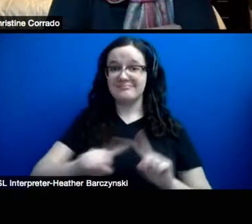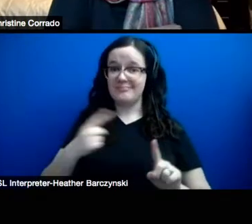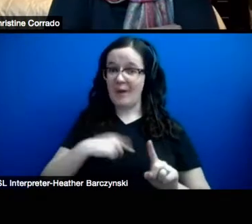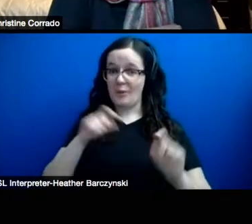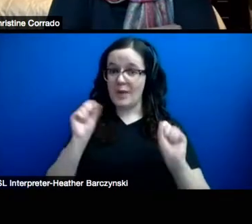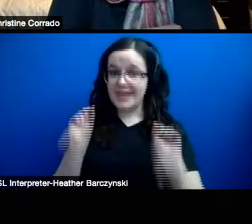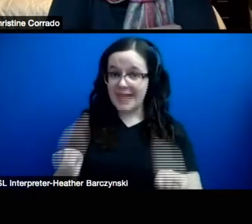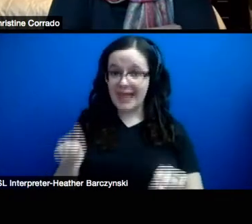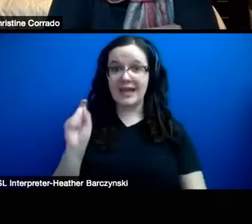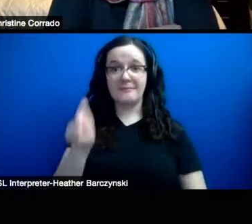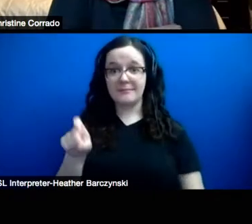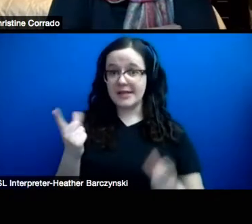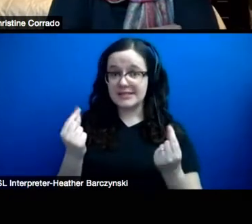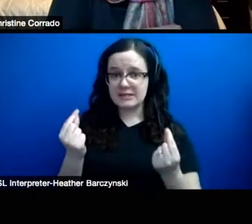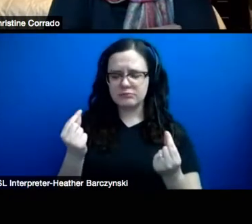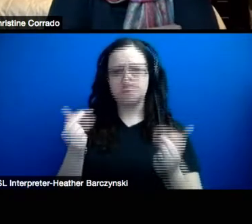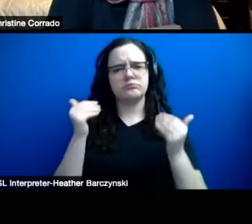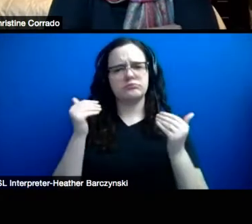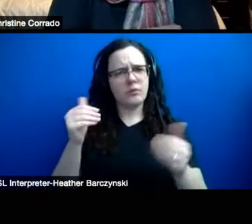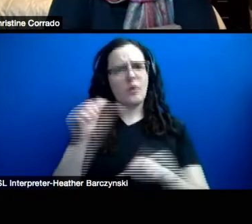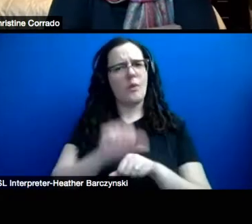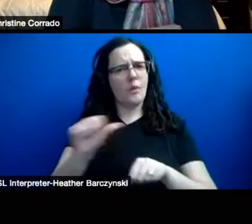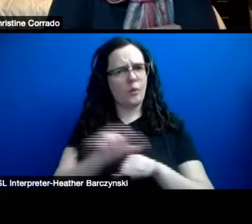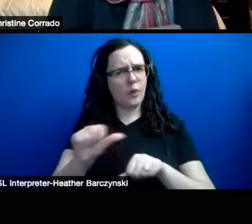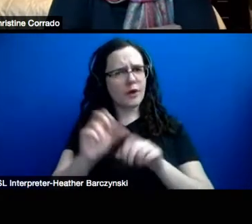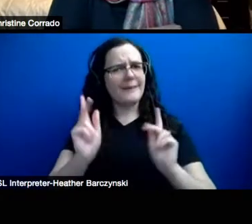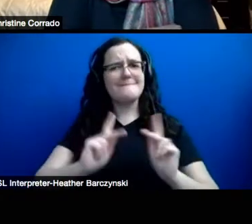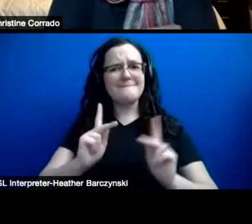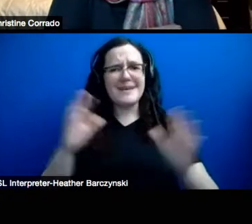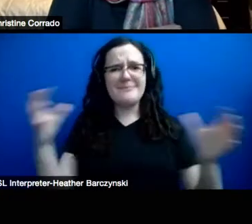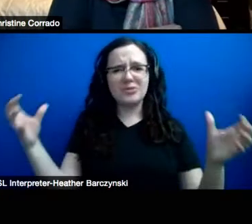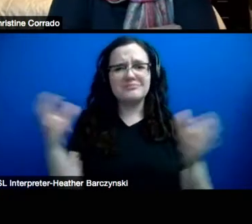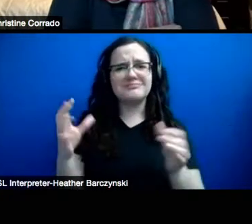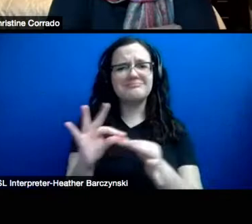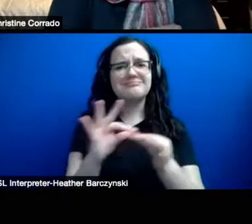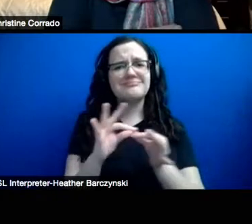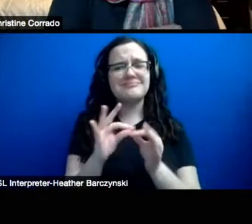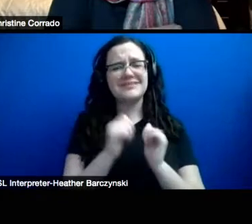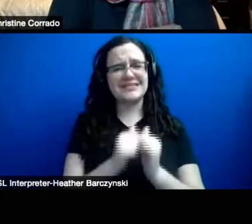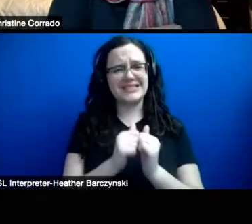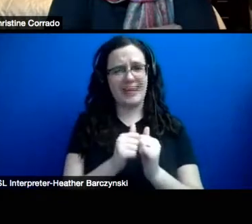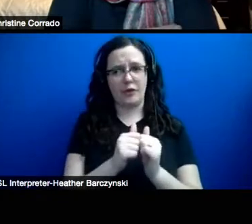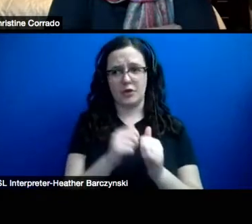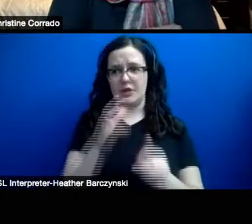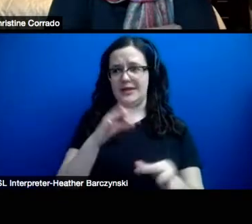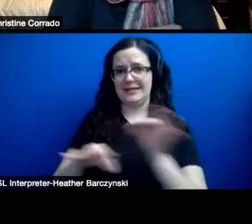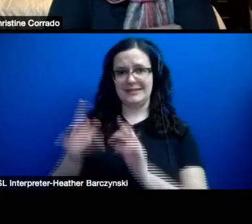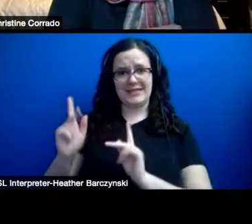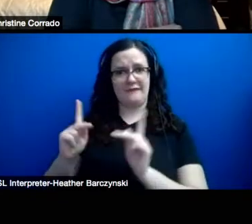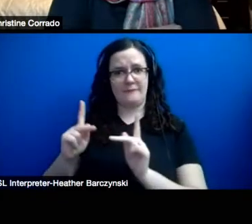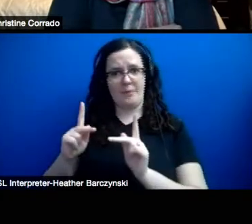together to bring people together rather than to divide them.